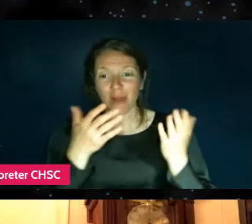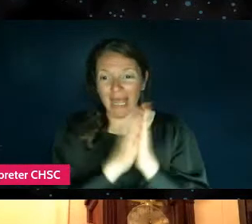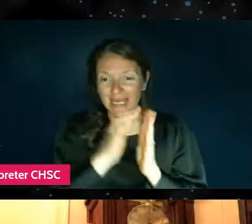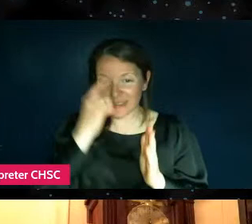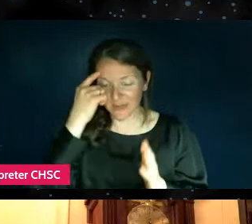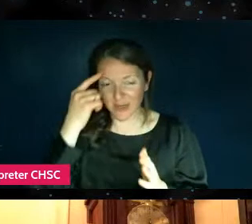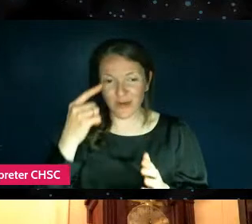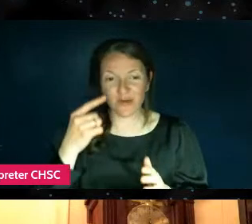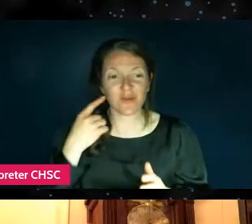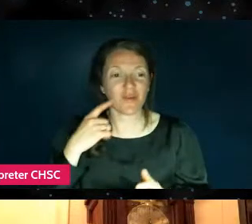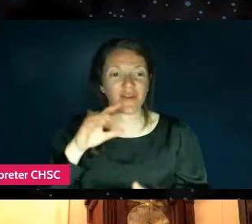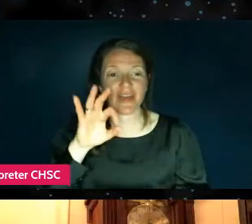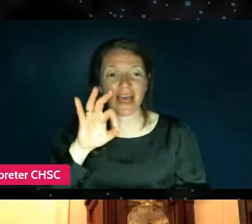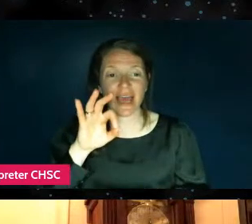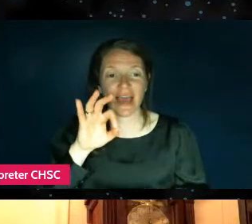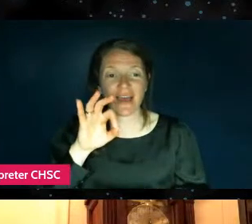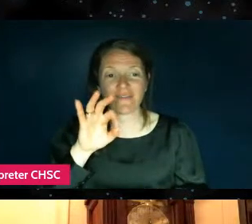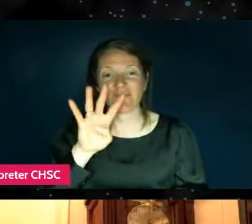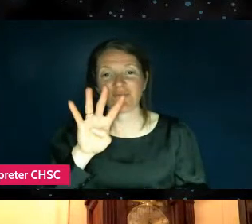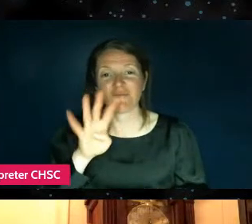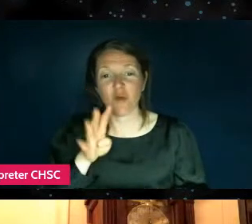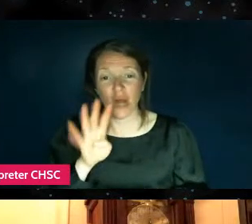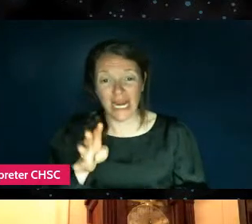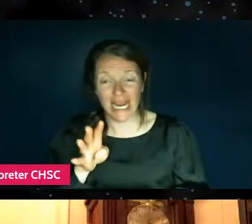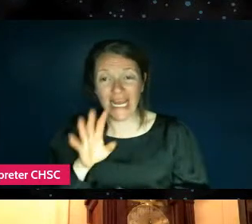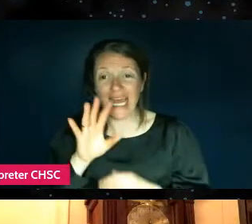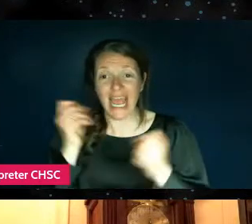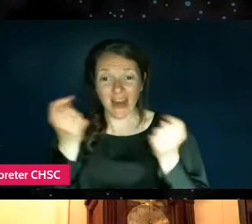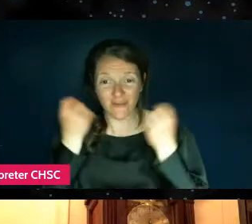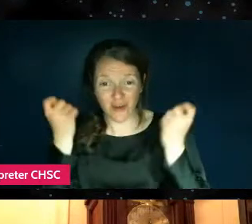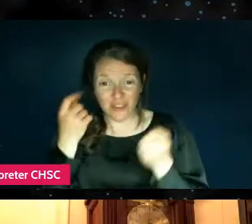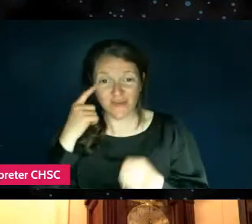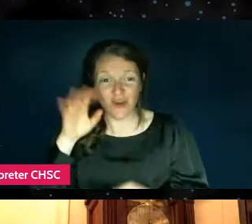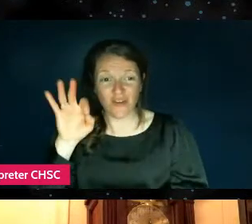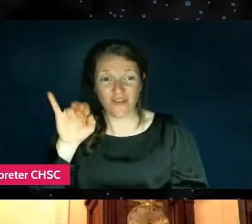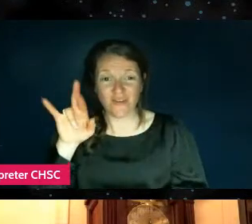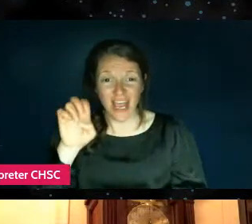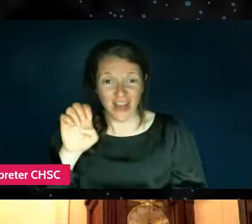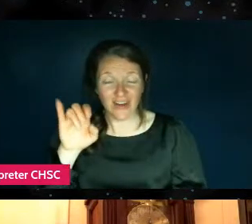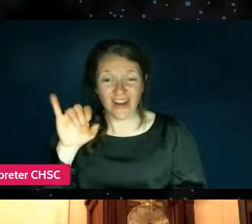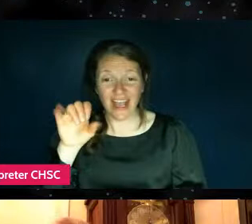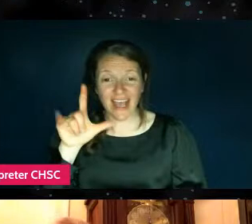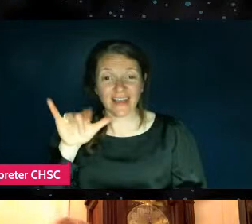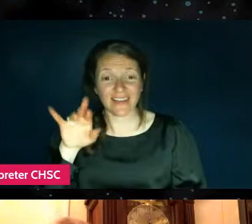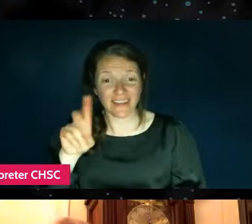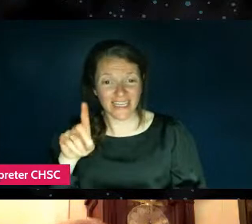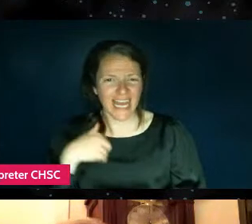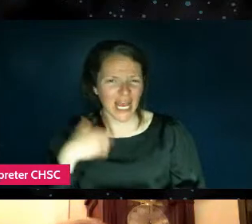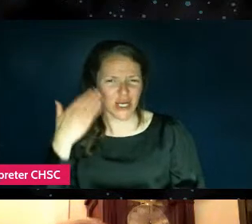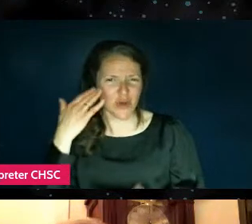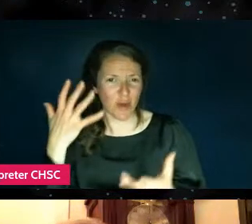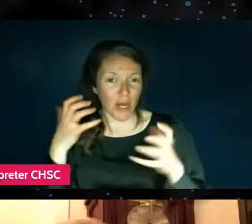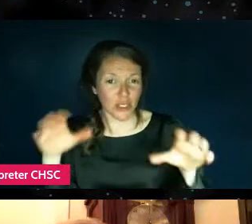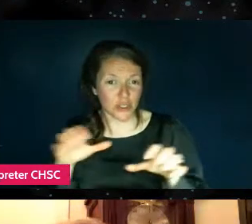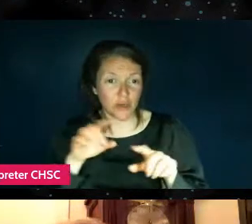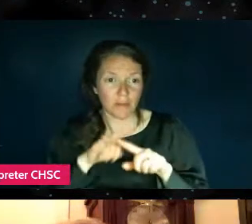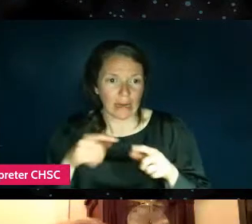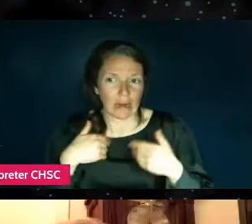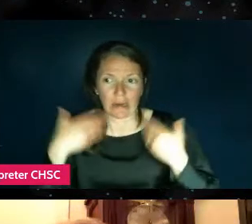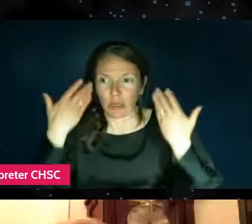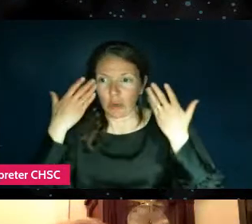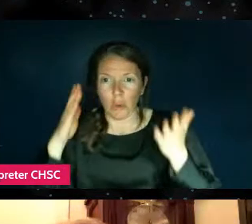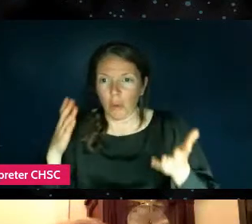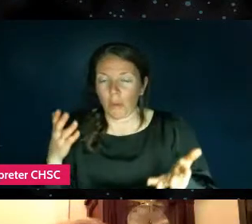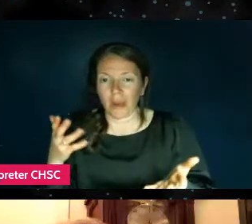anniversary of being Miss Fire Island, it was something that I knew I was going to do. I didn't know that it was going to be